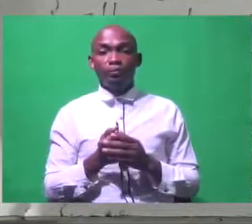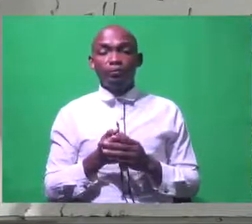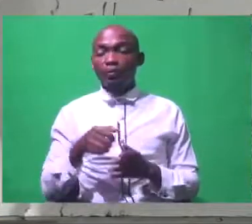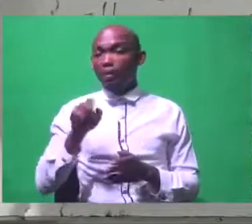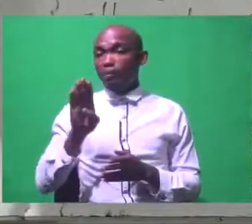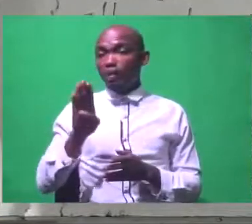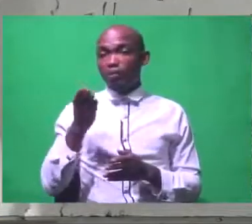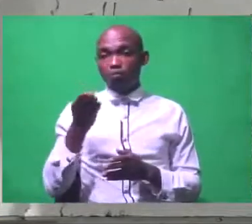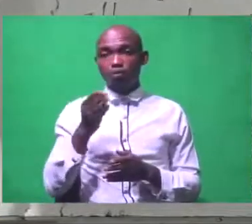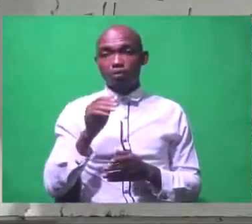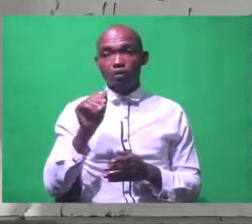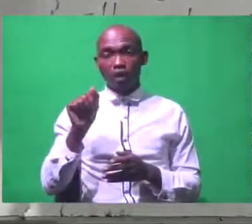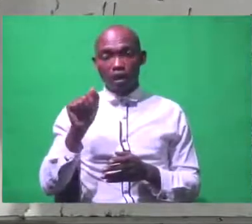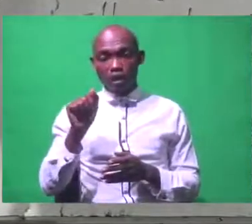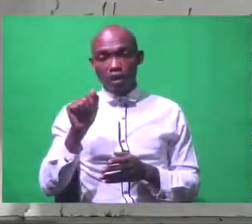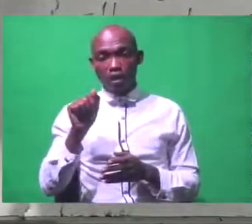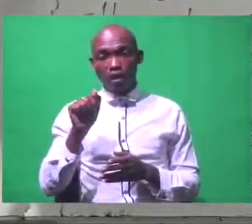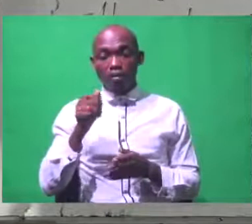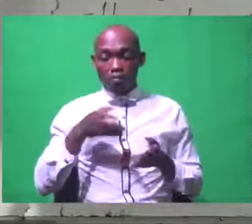B, A is production. B,